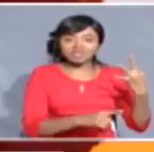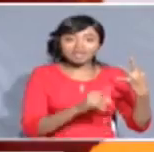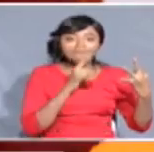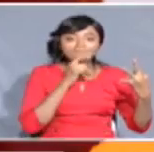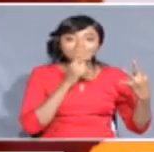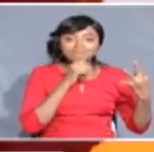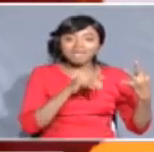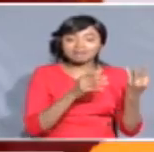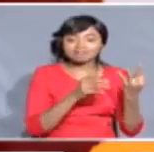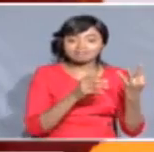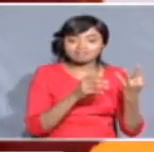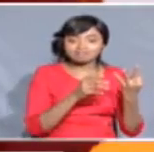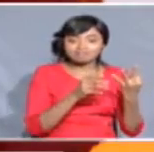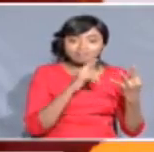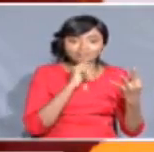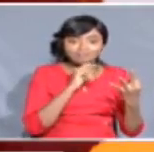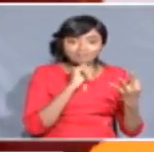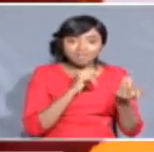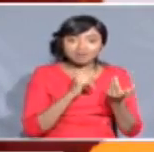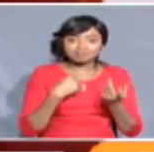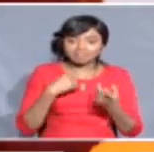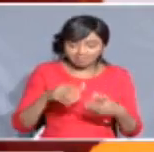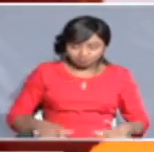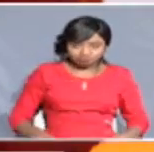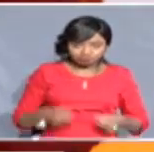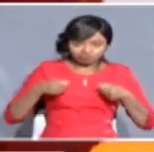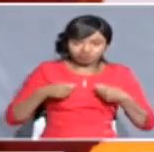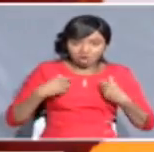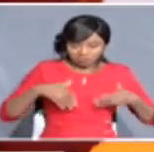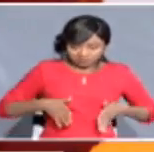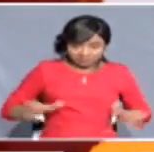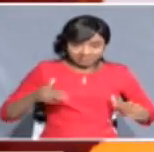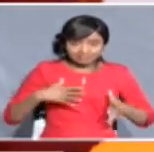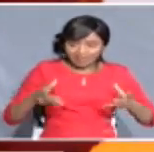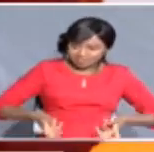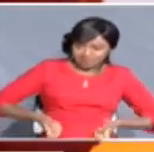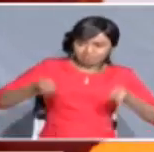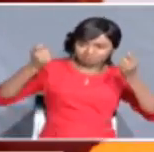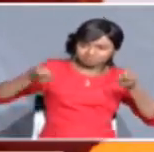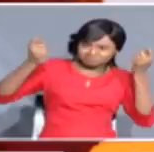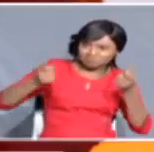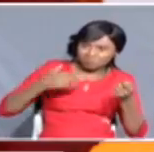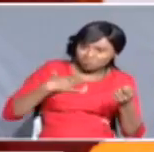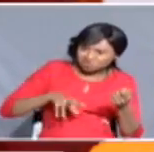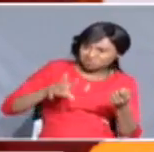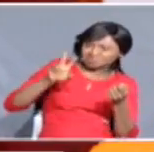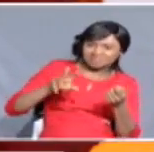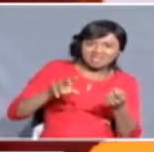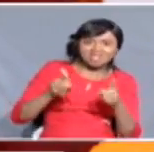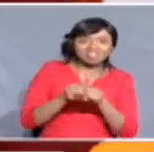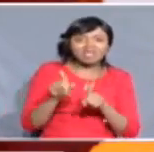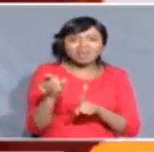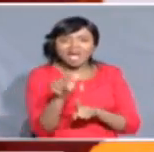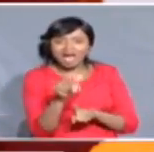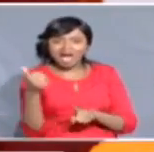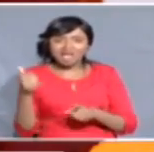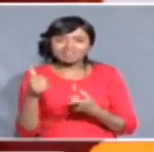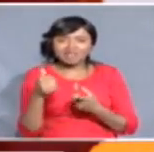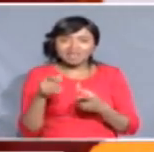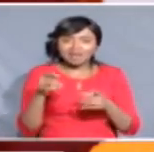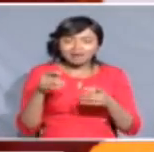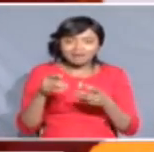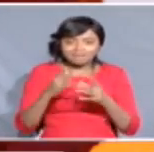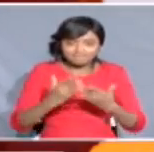pulling up my dress as I pull it down, they're pulling it up, and then a third was pulling back my my